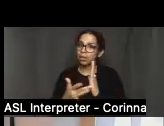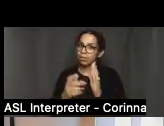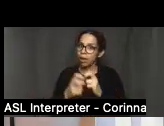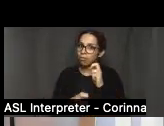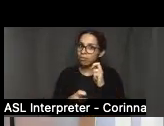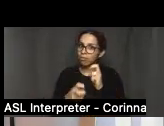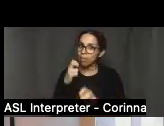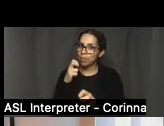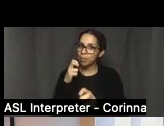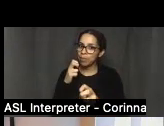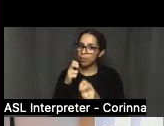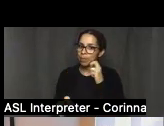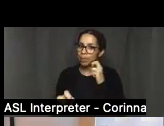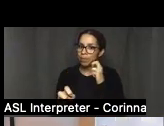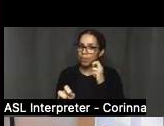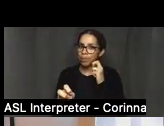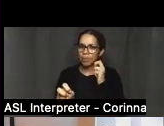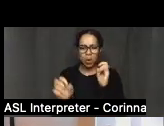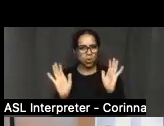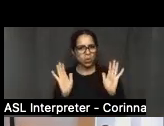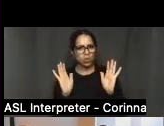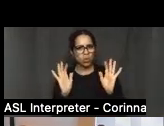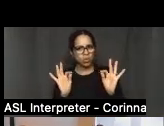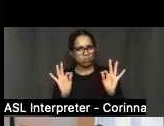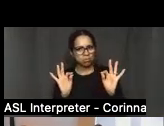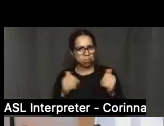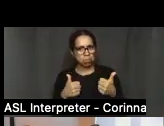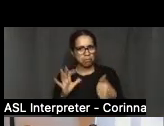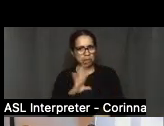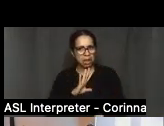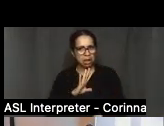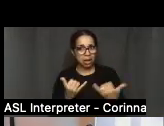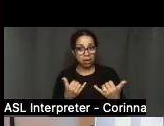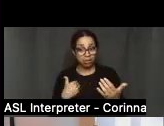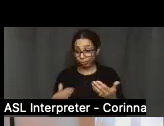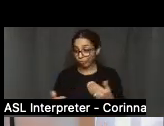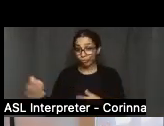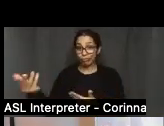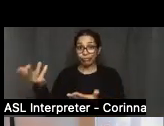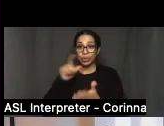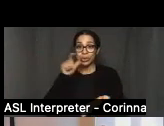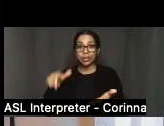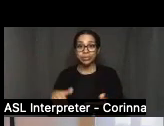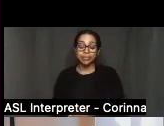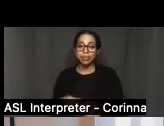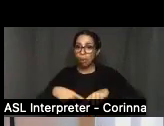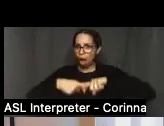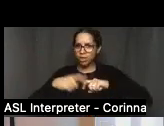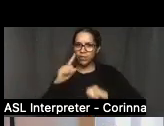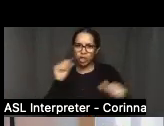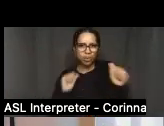difficulties. Okay. Oh, wait, it's back. Okay, here, take this one. All right, pause for dramatic effect.